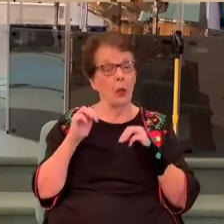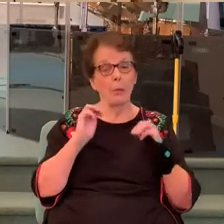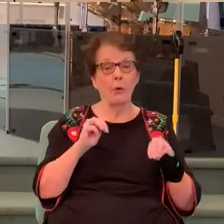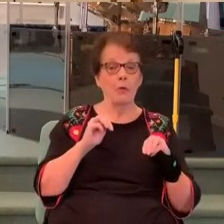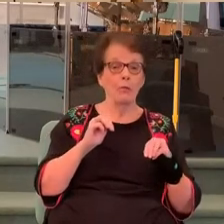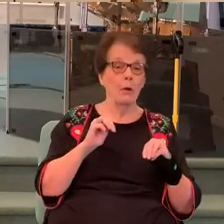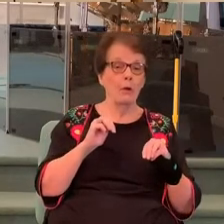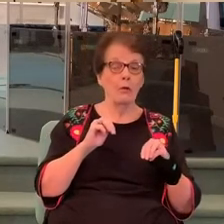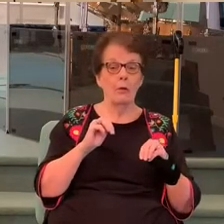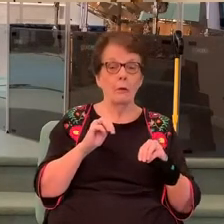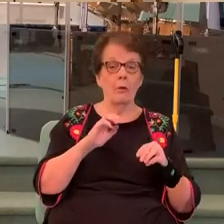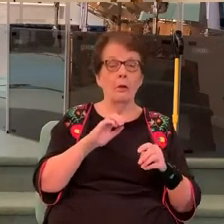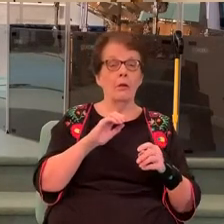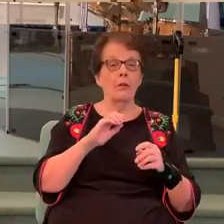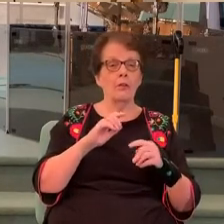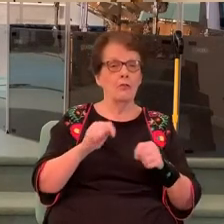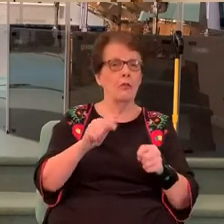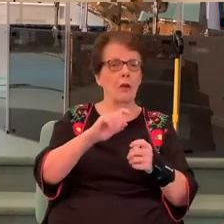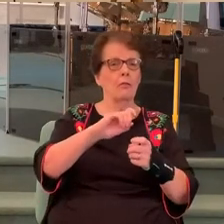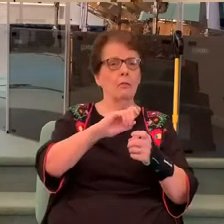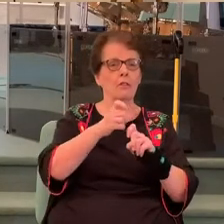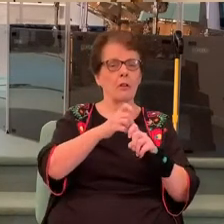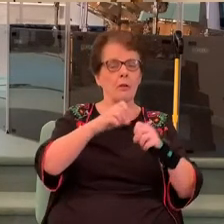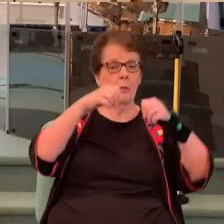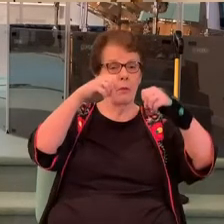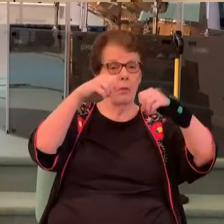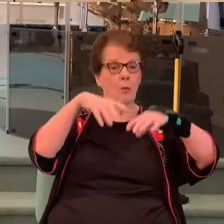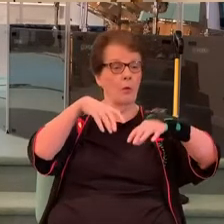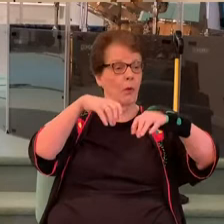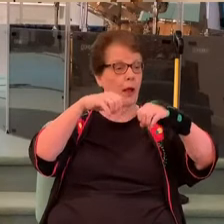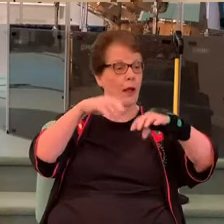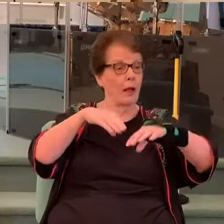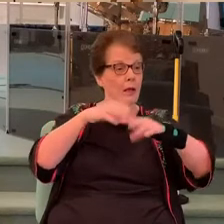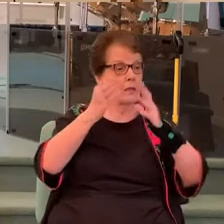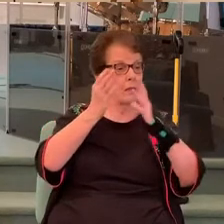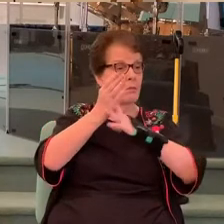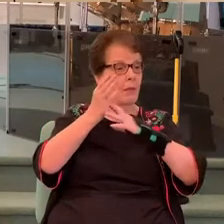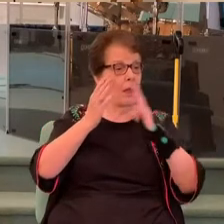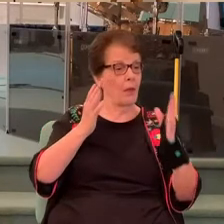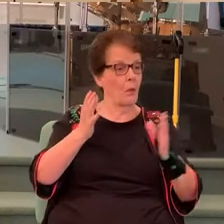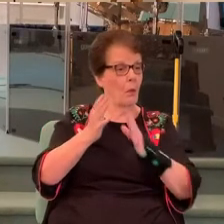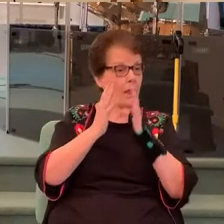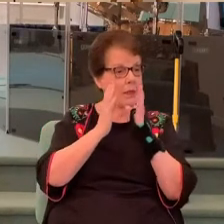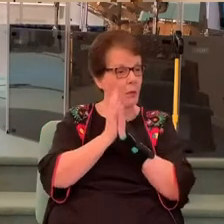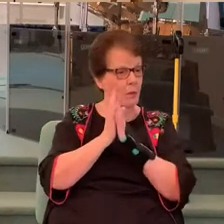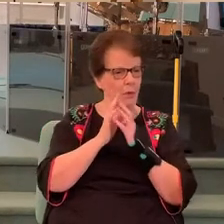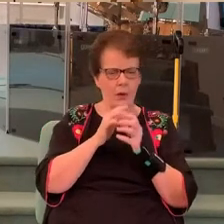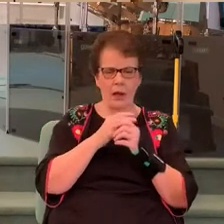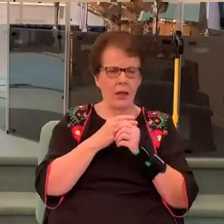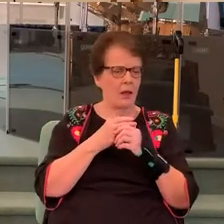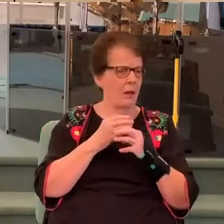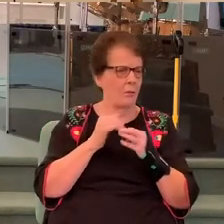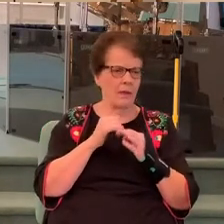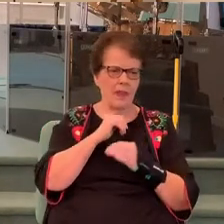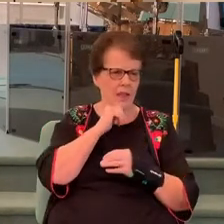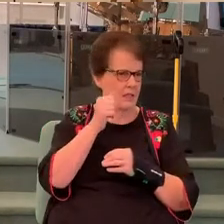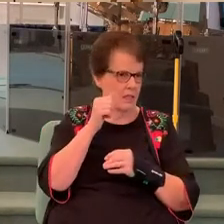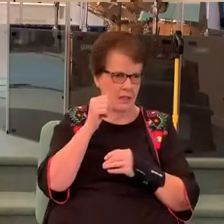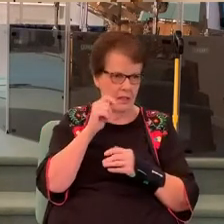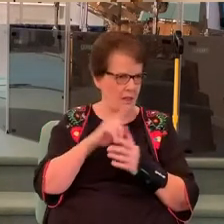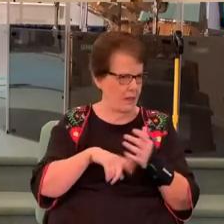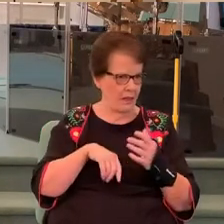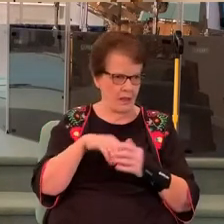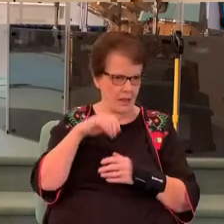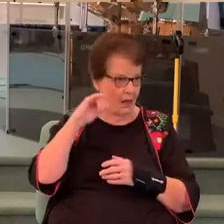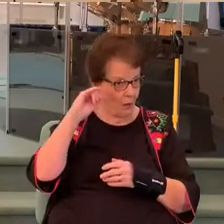miraculous by the way that we pray and the words that we pray. But James gives us some clear instruction about